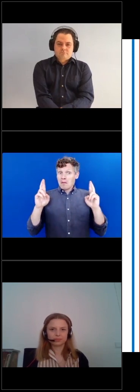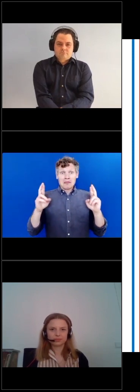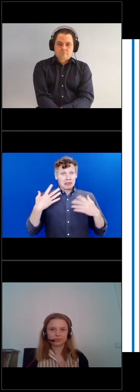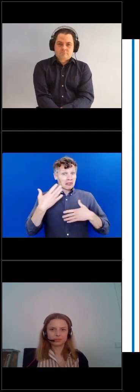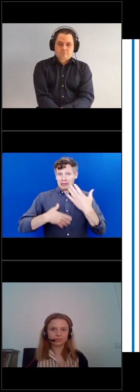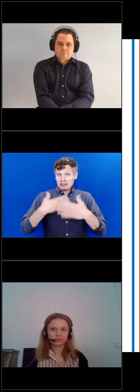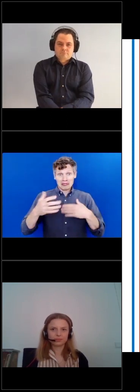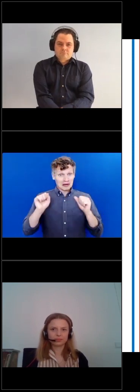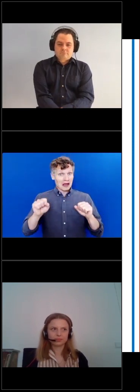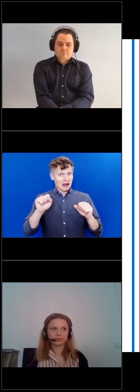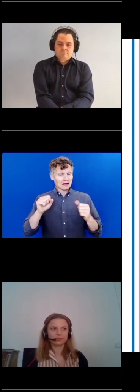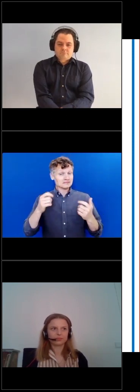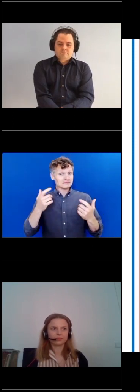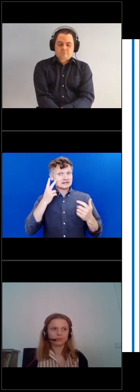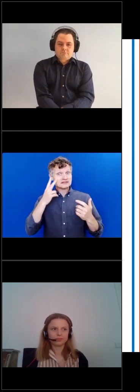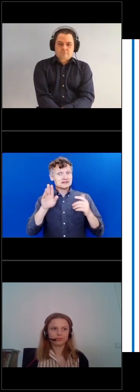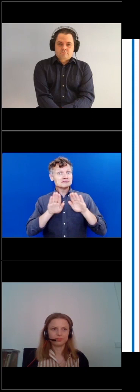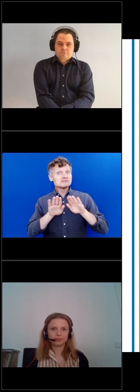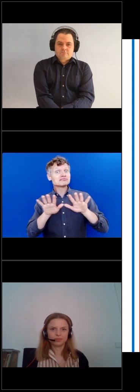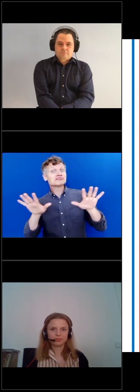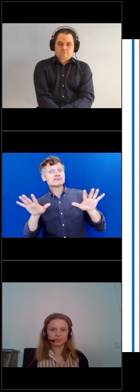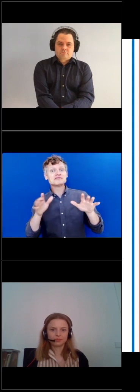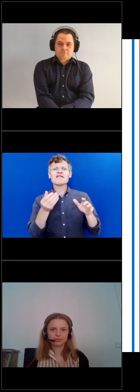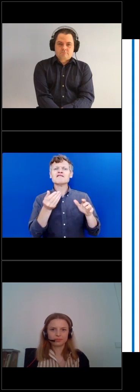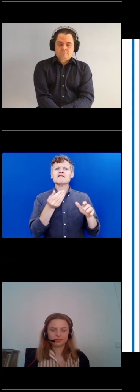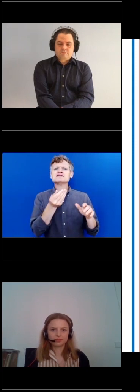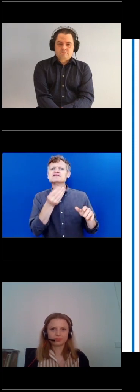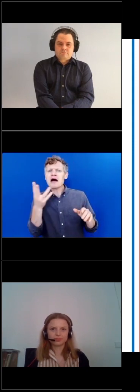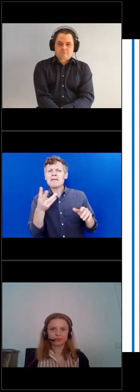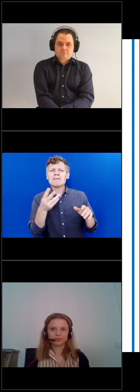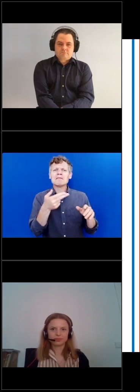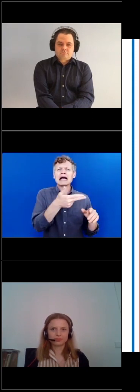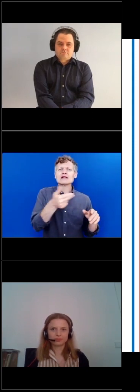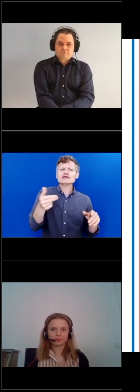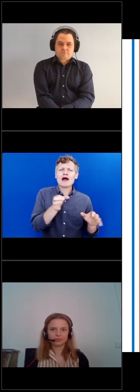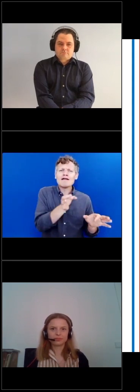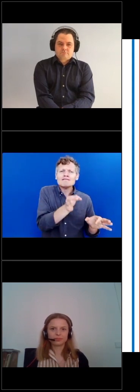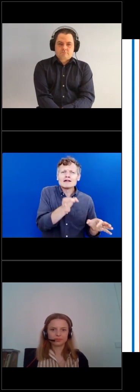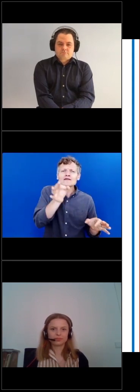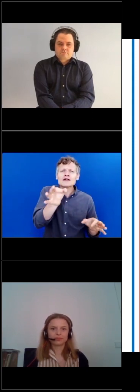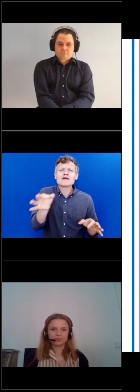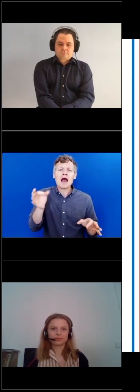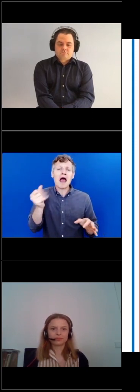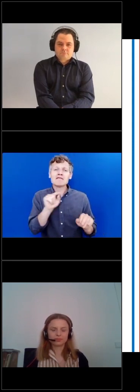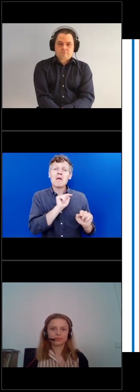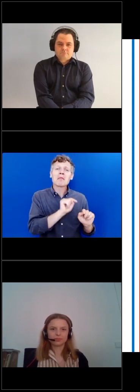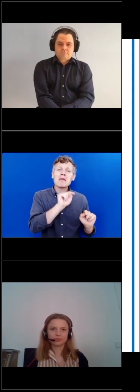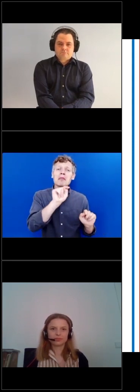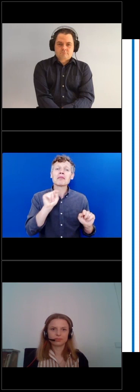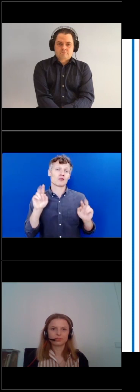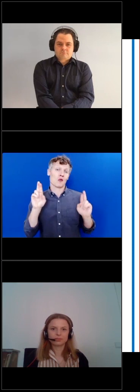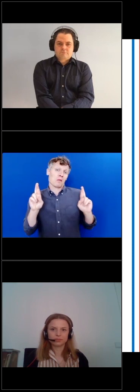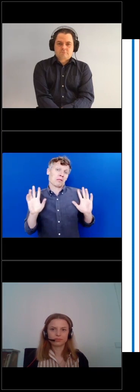least in a few of village. So we should work together. I mean, here in